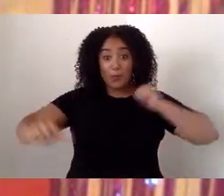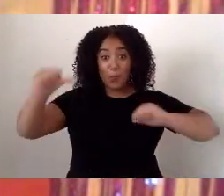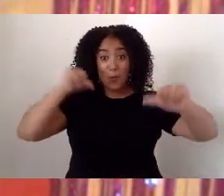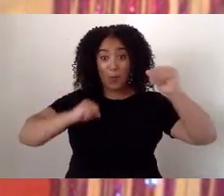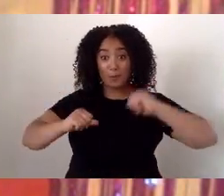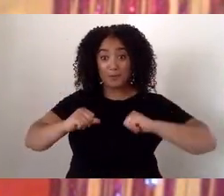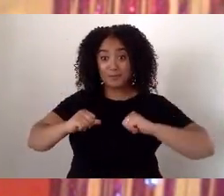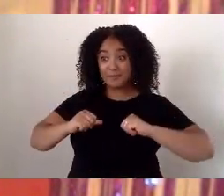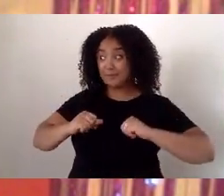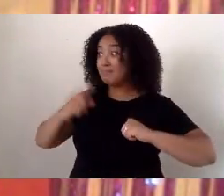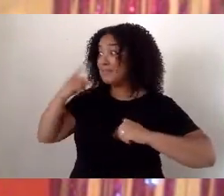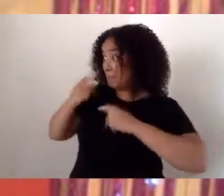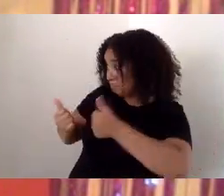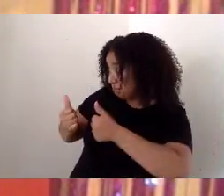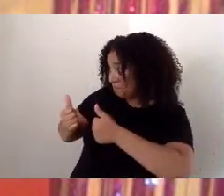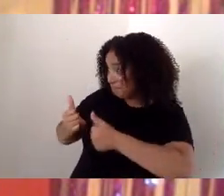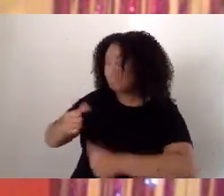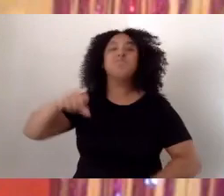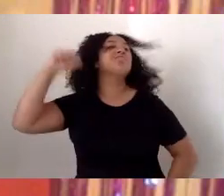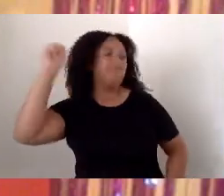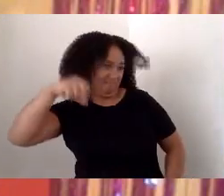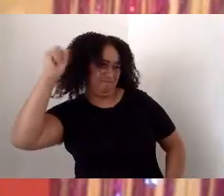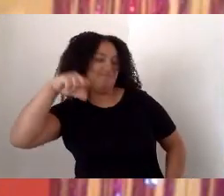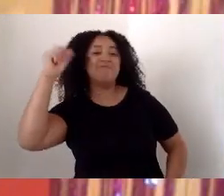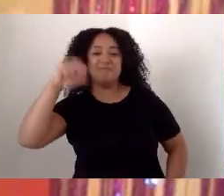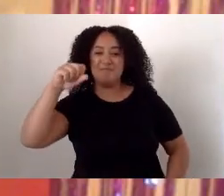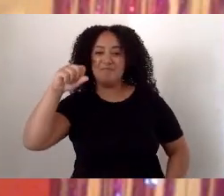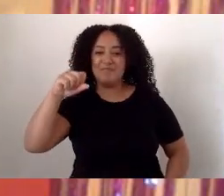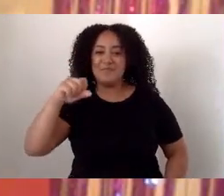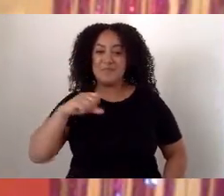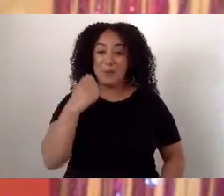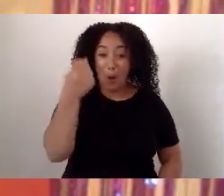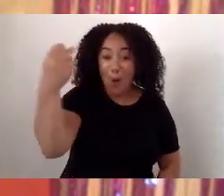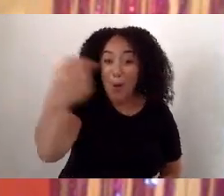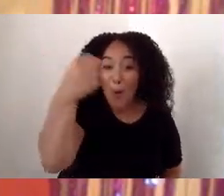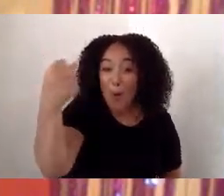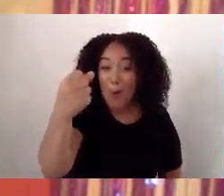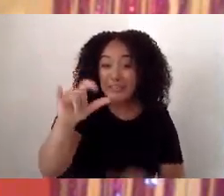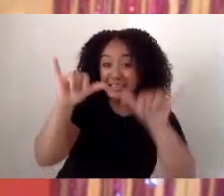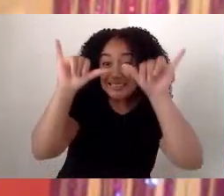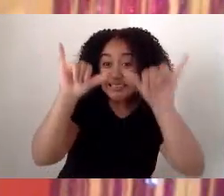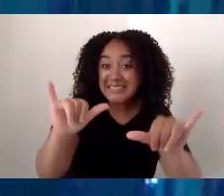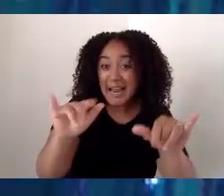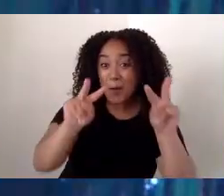Yeah. Okay, we'll be back in 1 second. Don't go anywhere.